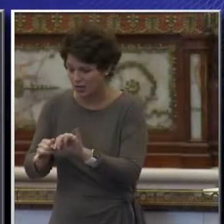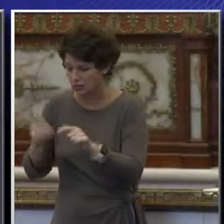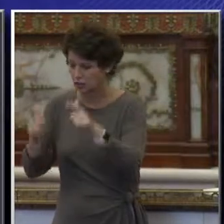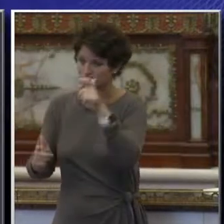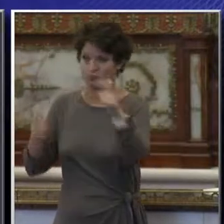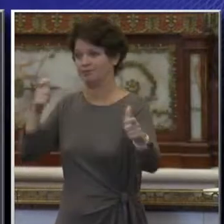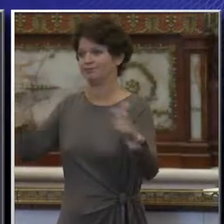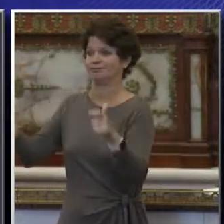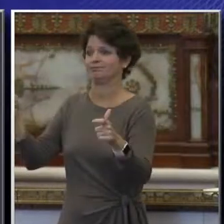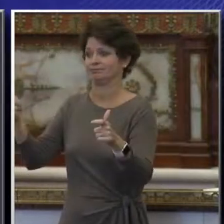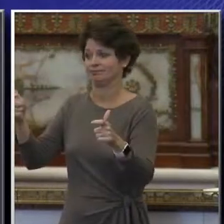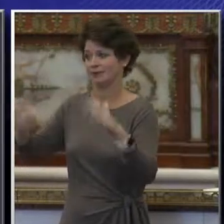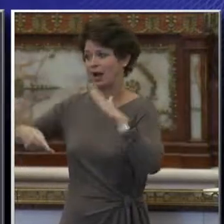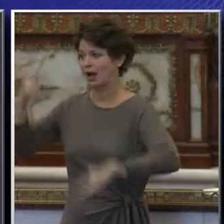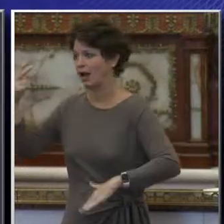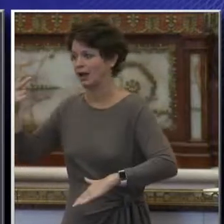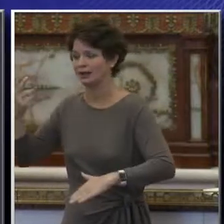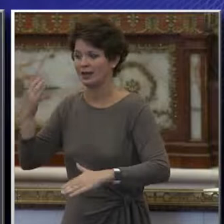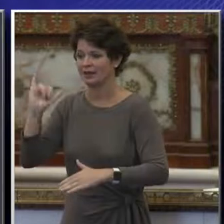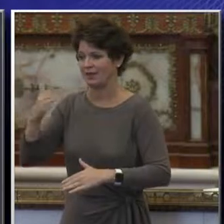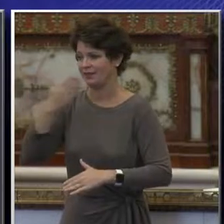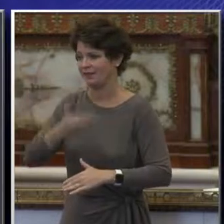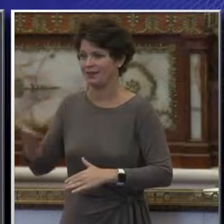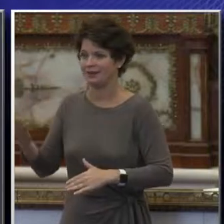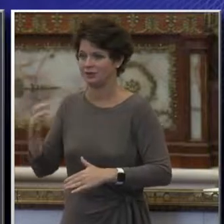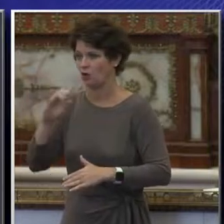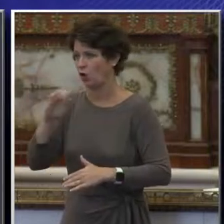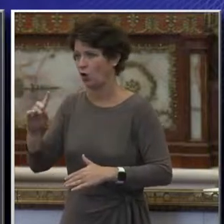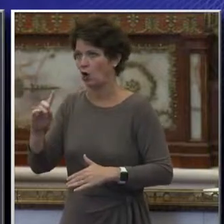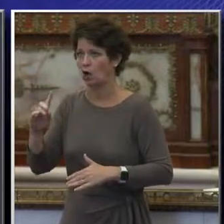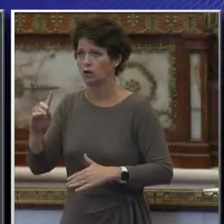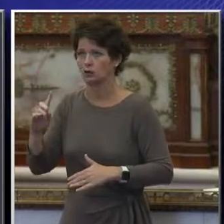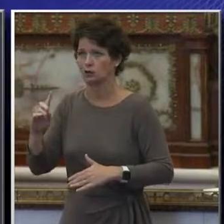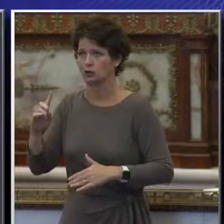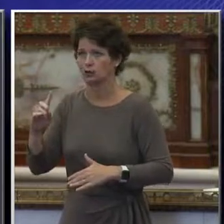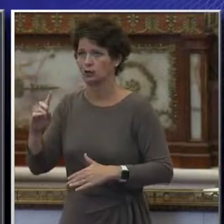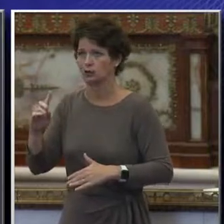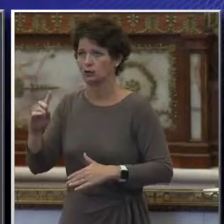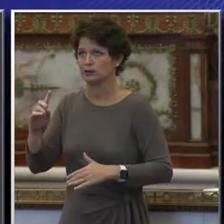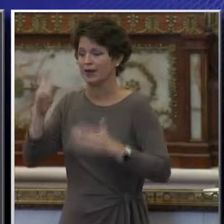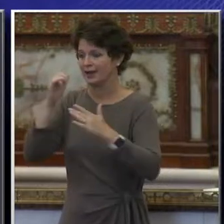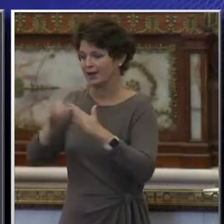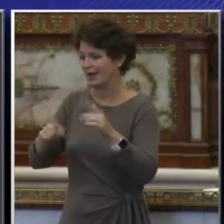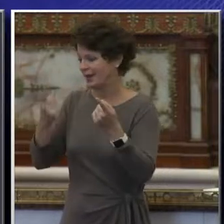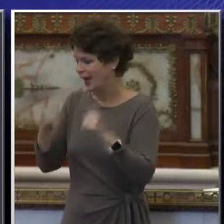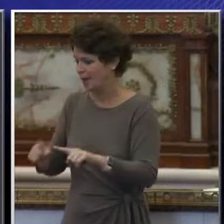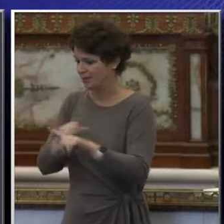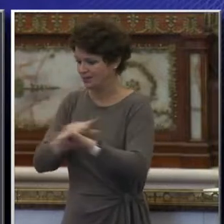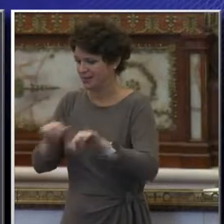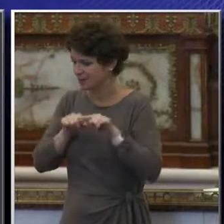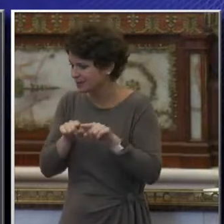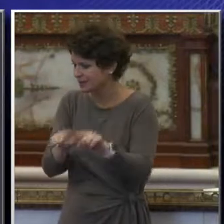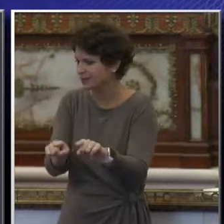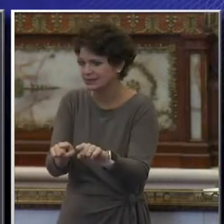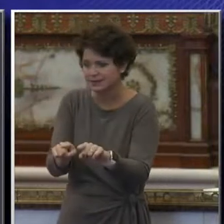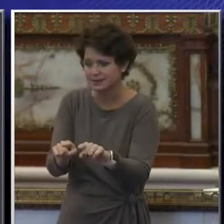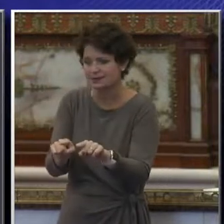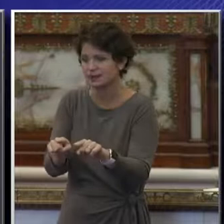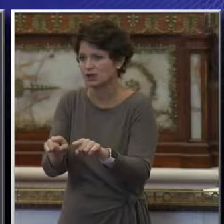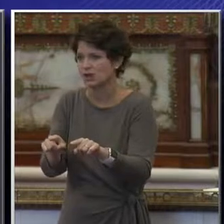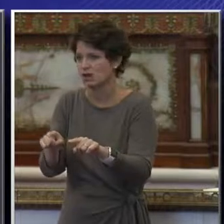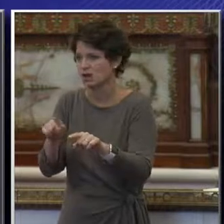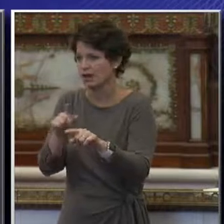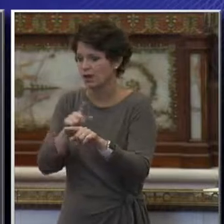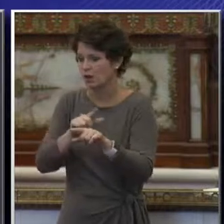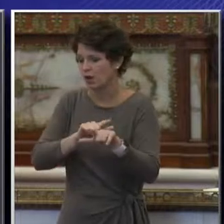large that things are it couldn't happen simultaneously and